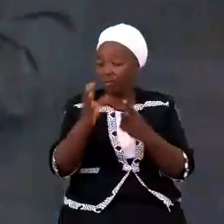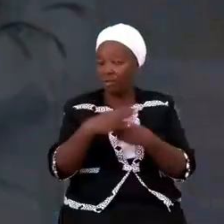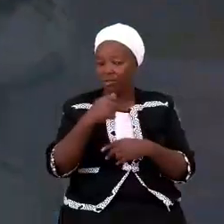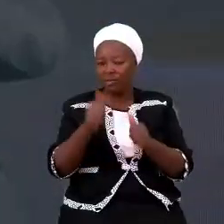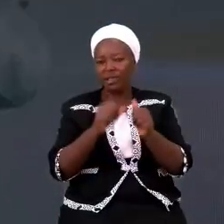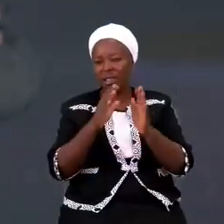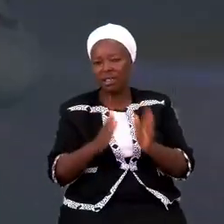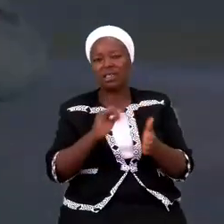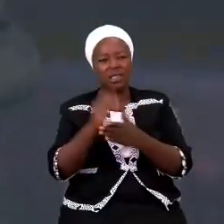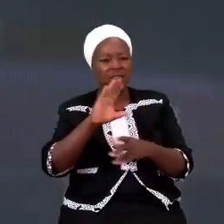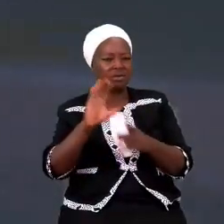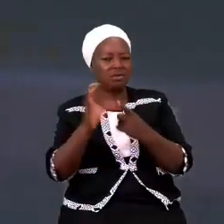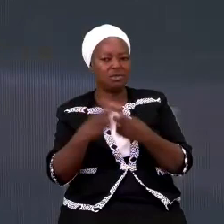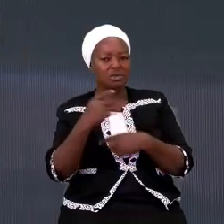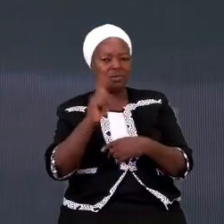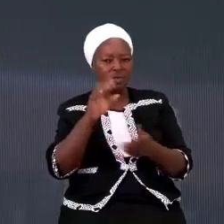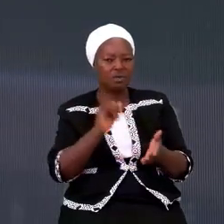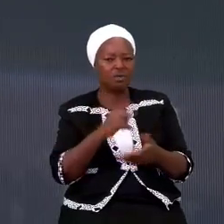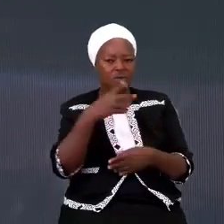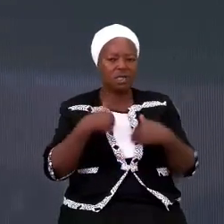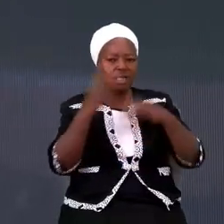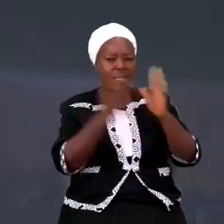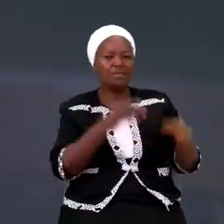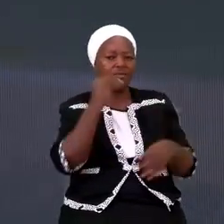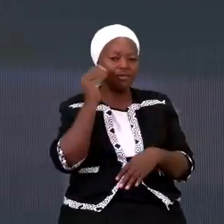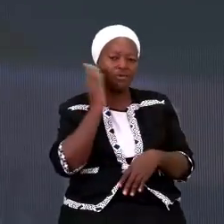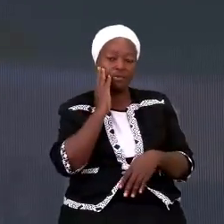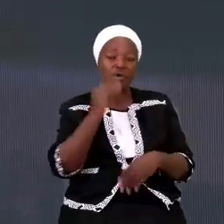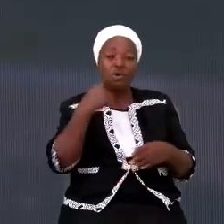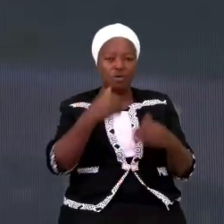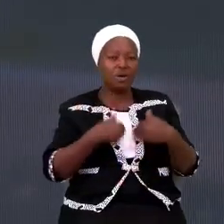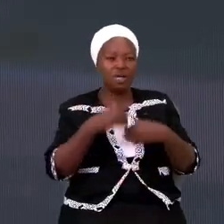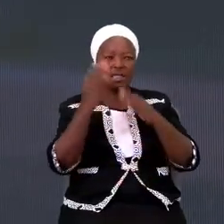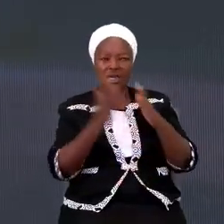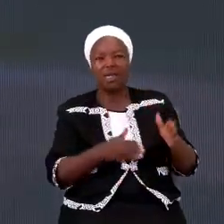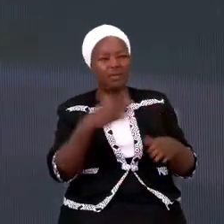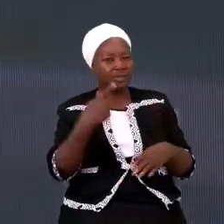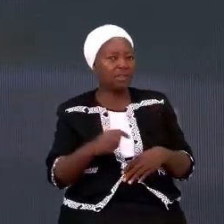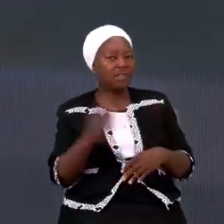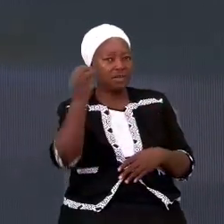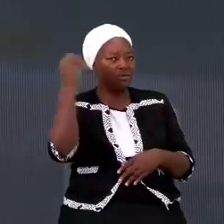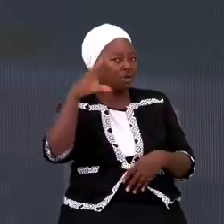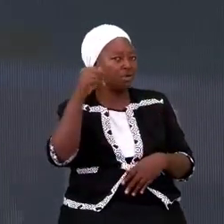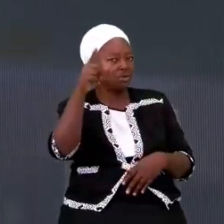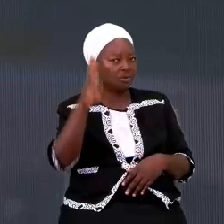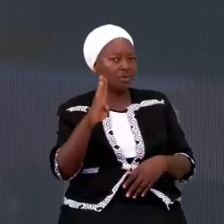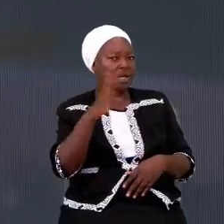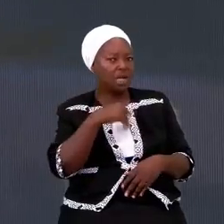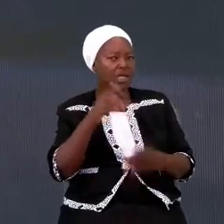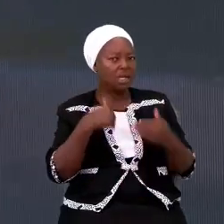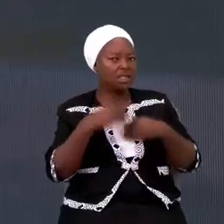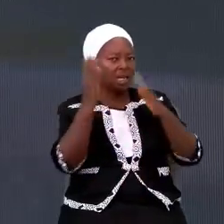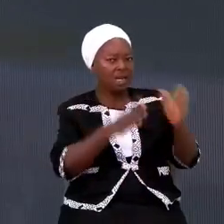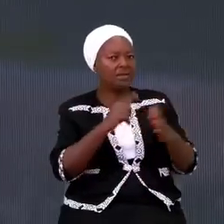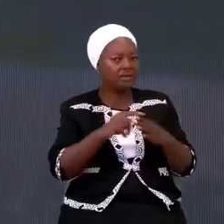God, has left the circle of the love of God and the salvation of the Lord, and is gone